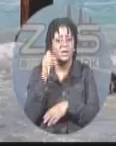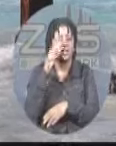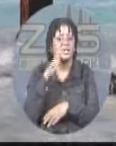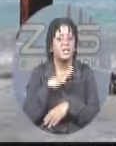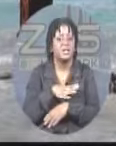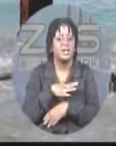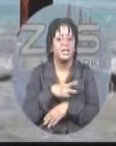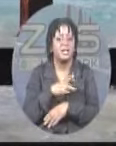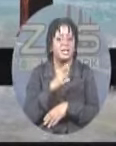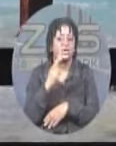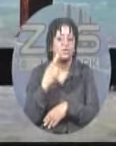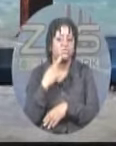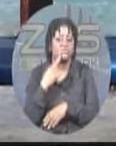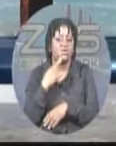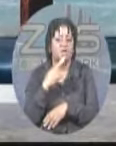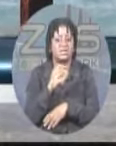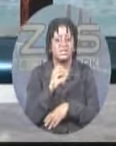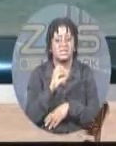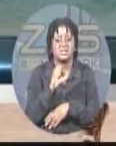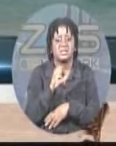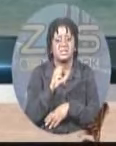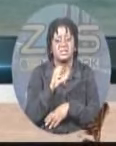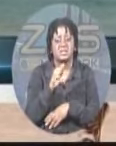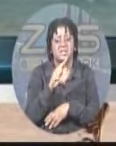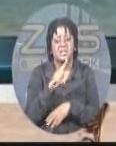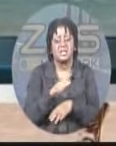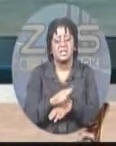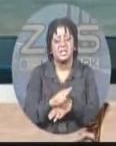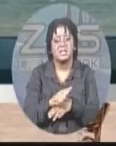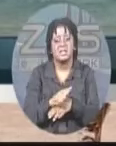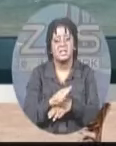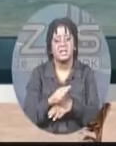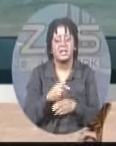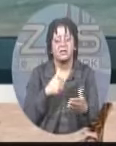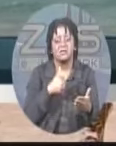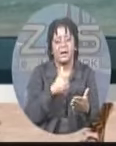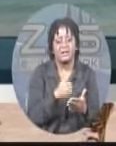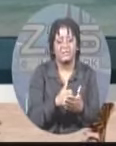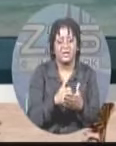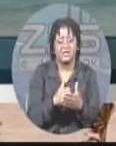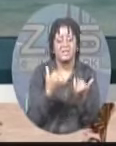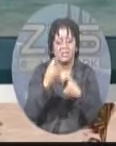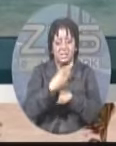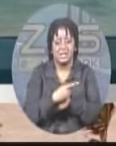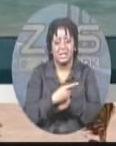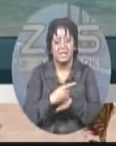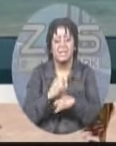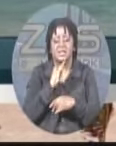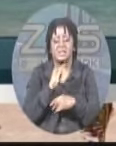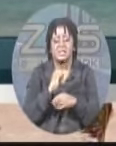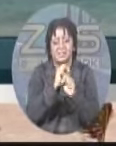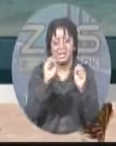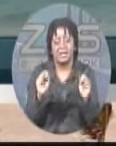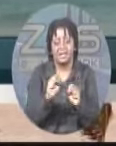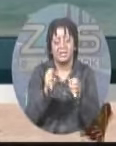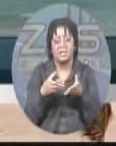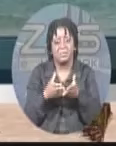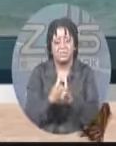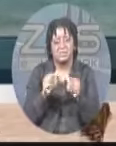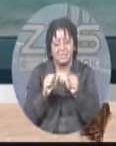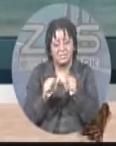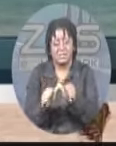arriving into Auckland with all the sailing sloops on board. Well, today is Saturday and the boats are still on the Lady Rosalind. Delbert, I guess, is official